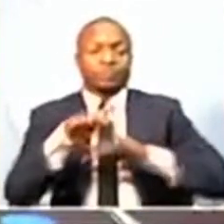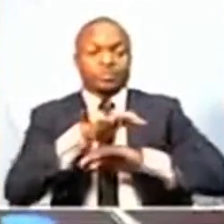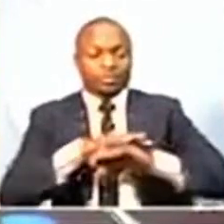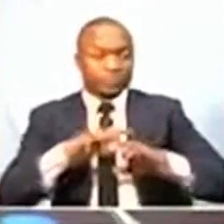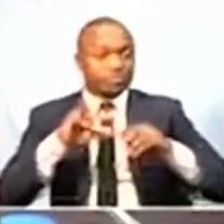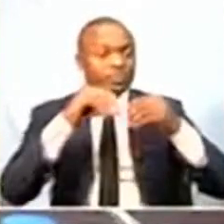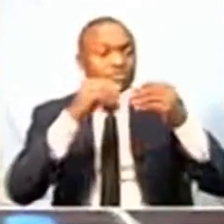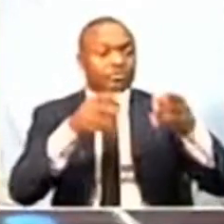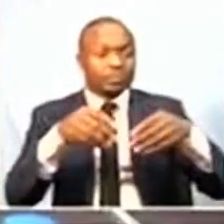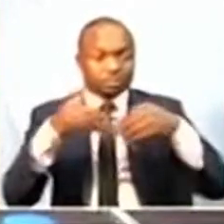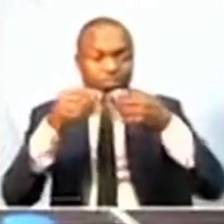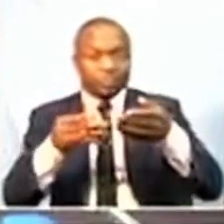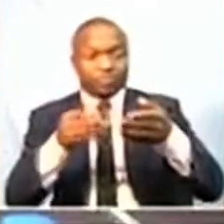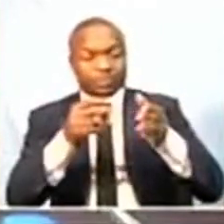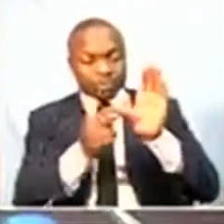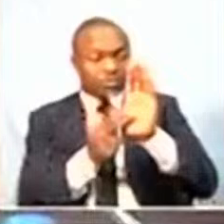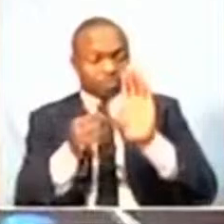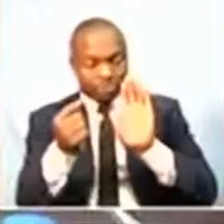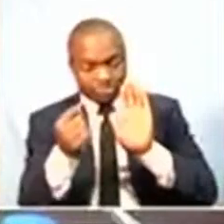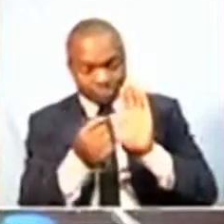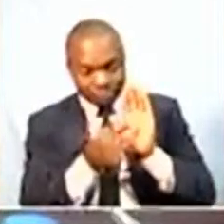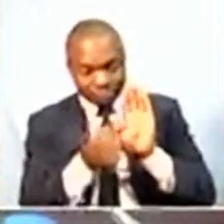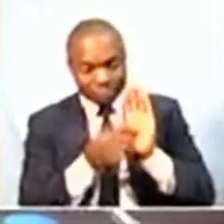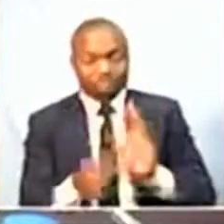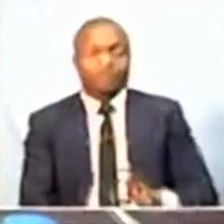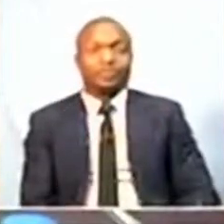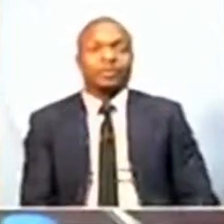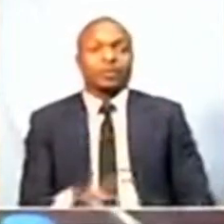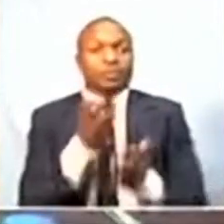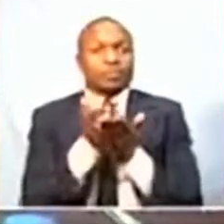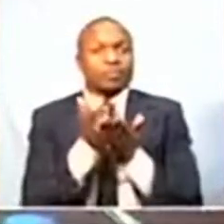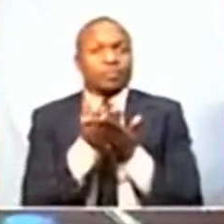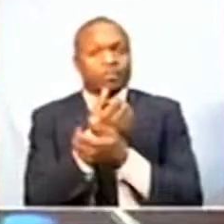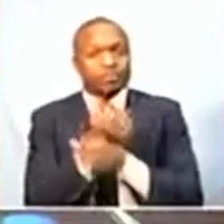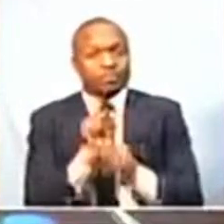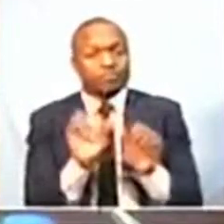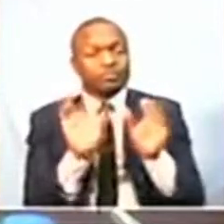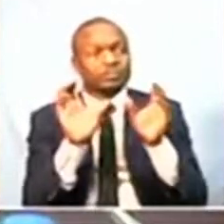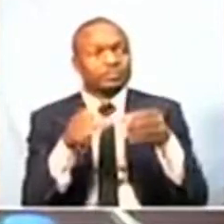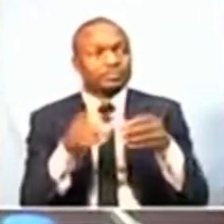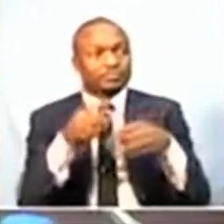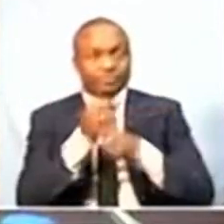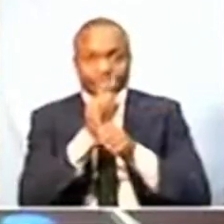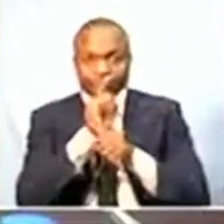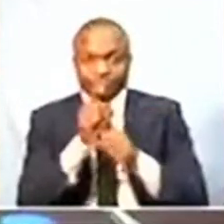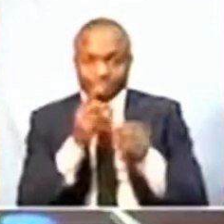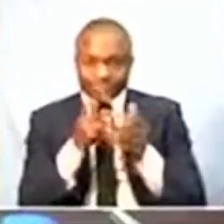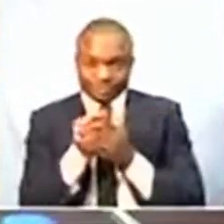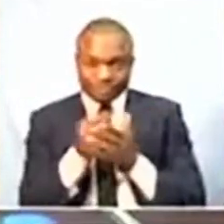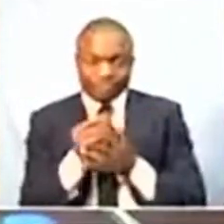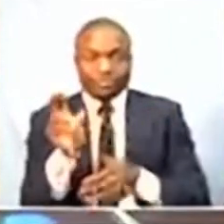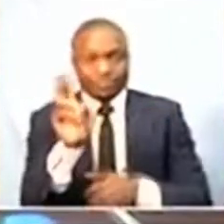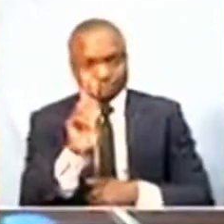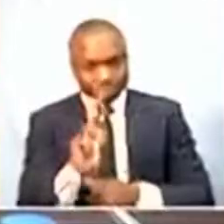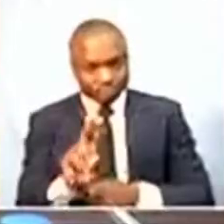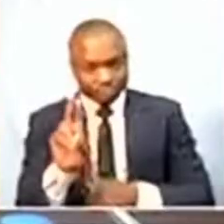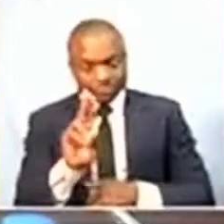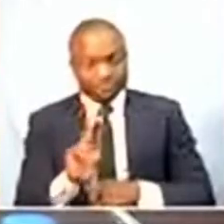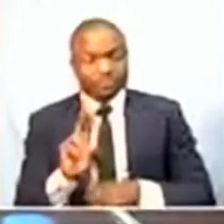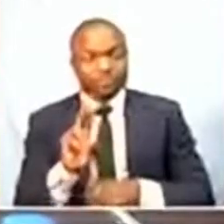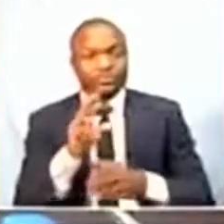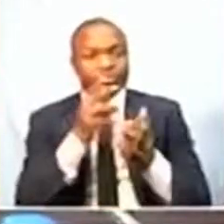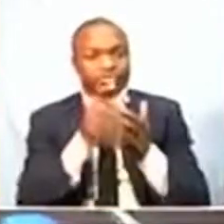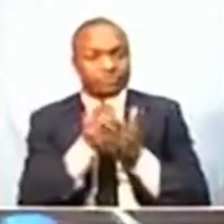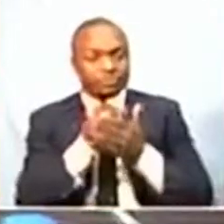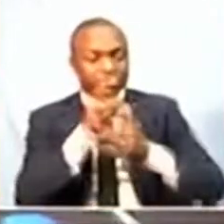expenditure noted in here, Chair. A remedial measure, Council is ensuring that funds are utilized within the accounting